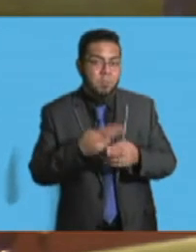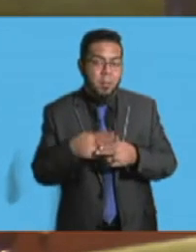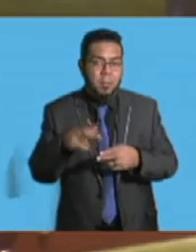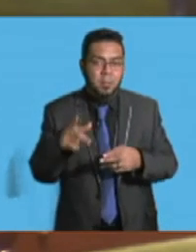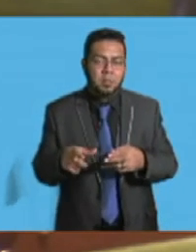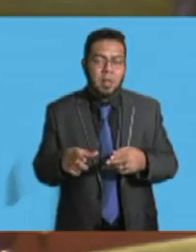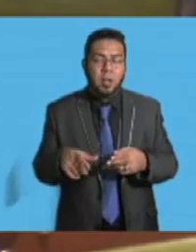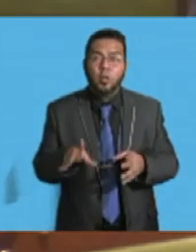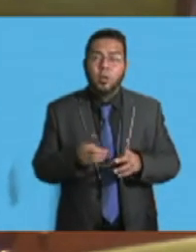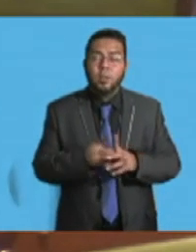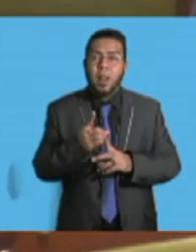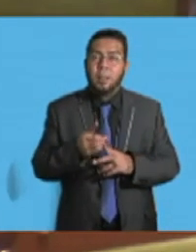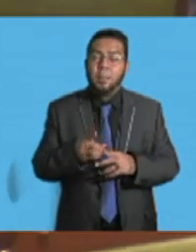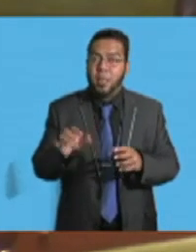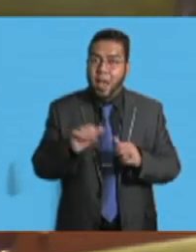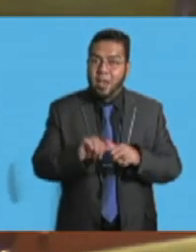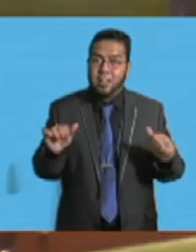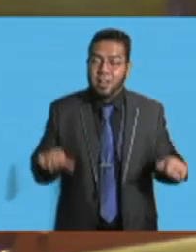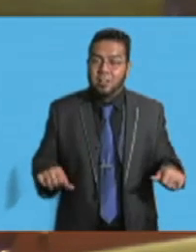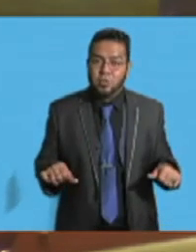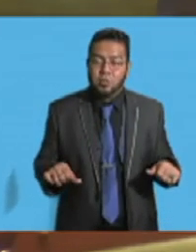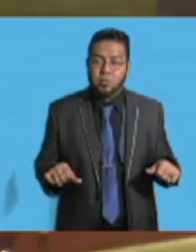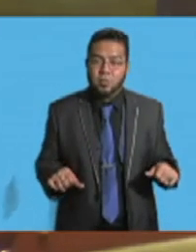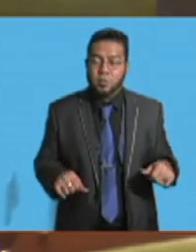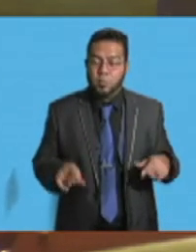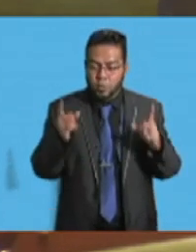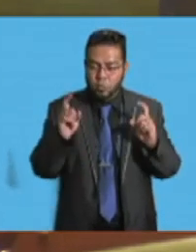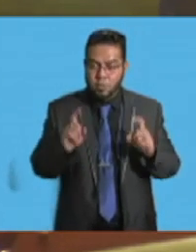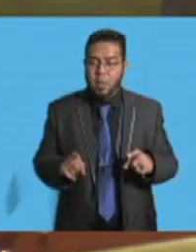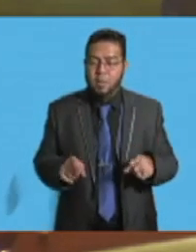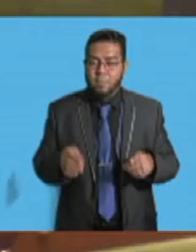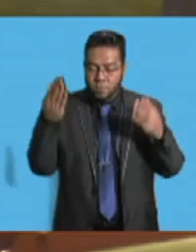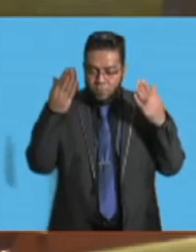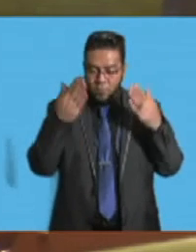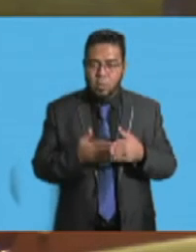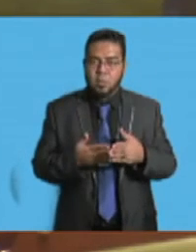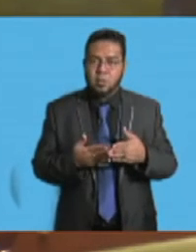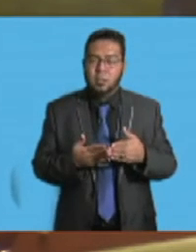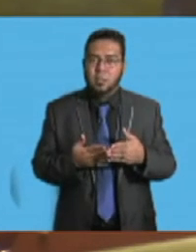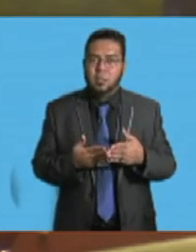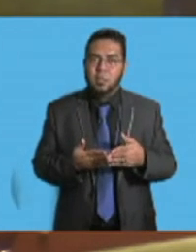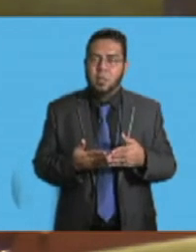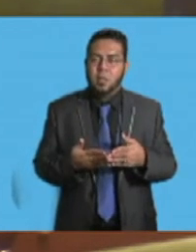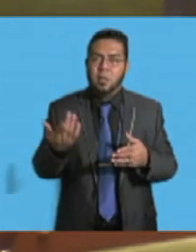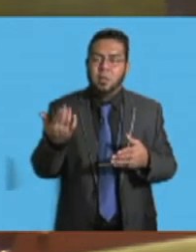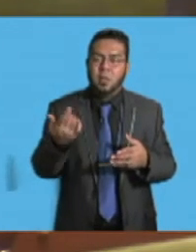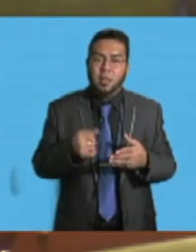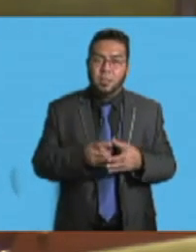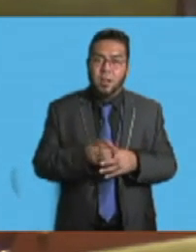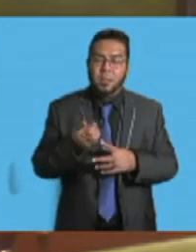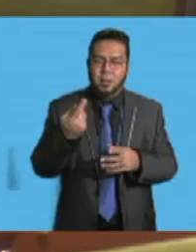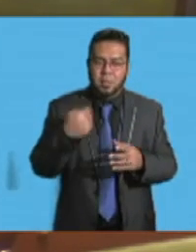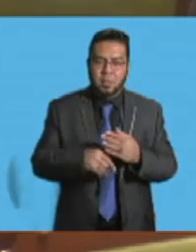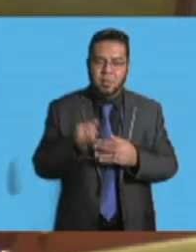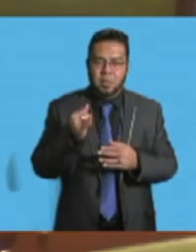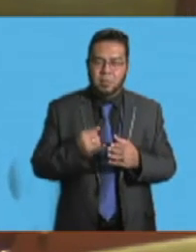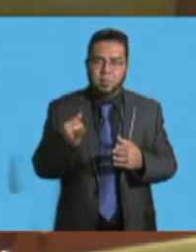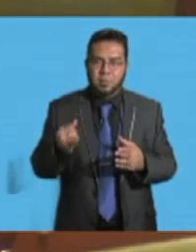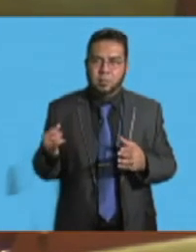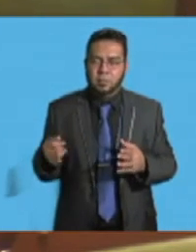grow and develop the agriculture sector, and we will remain focused on a more sustainable and even development in the industry.